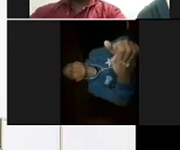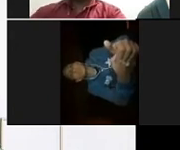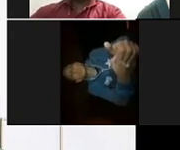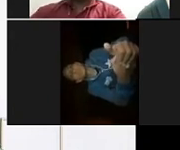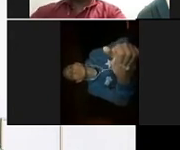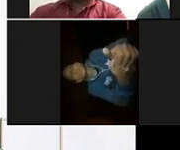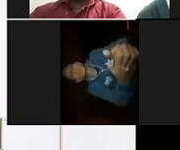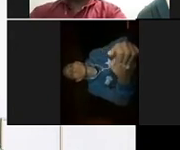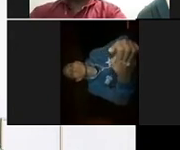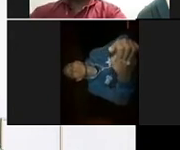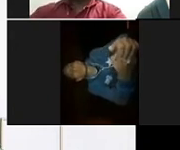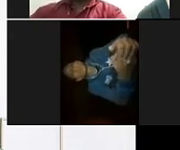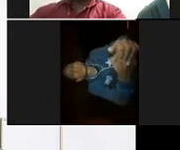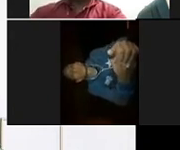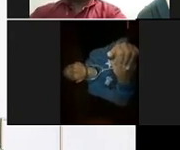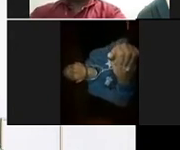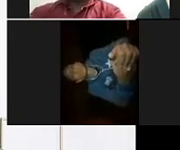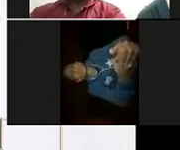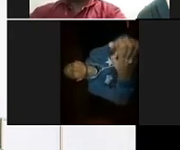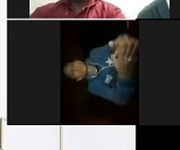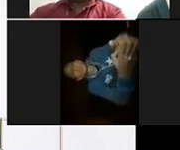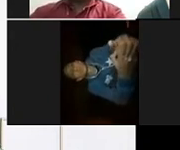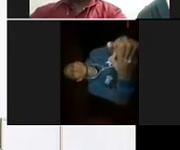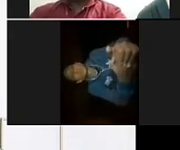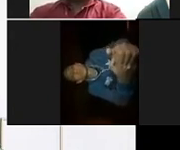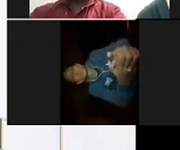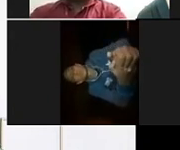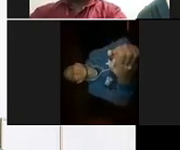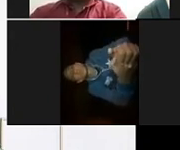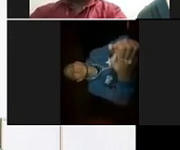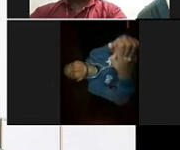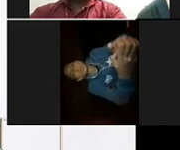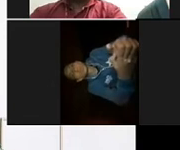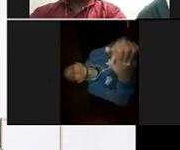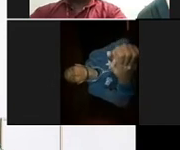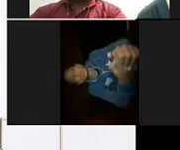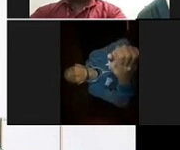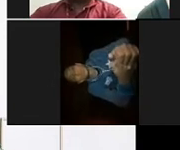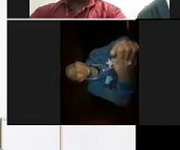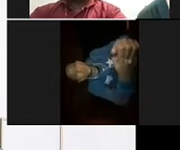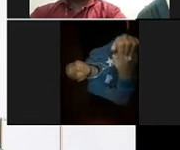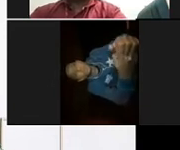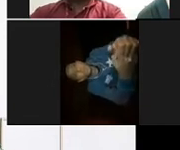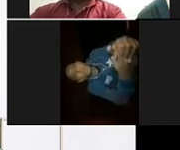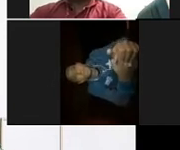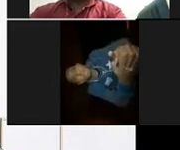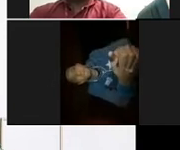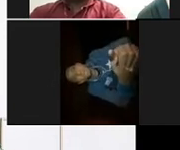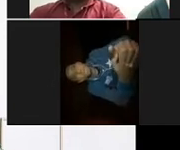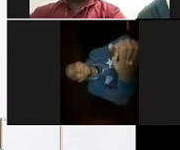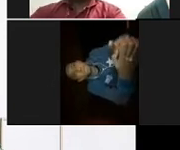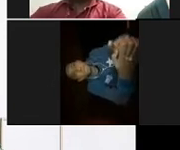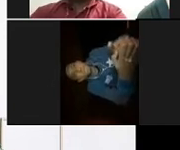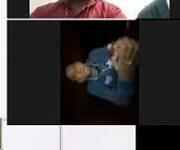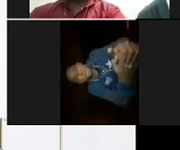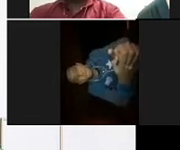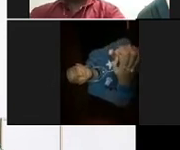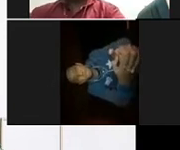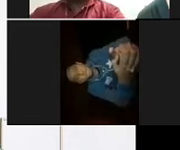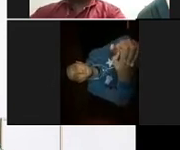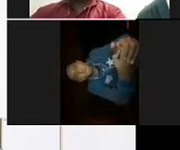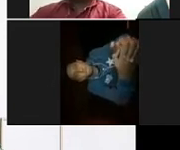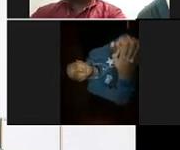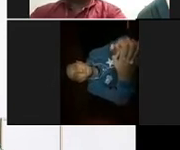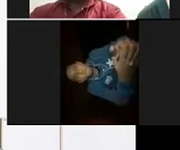also very important for our country to obtain the higher yields for businesses, for business